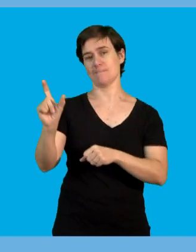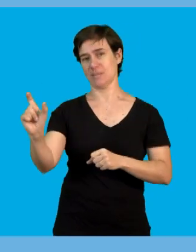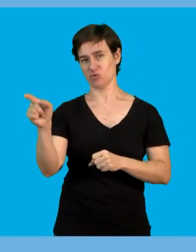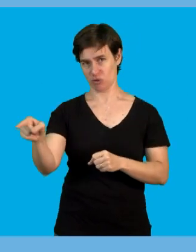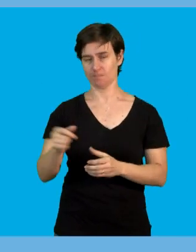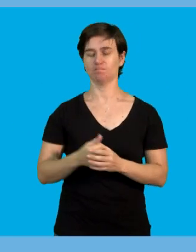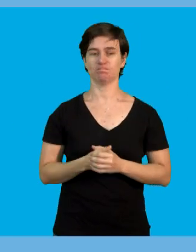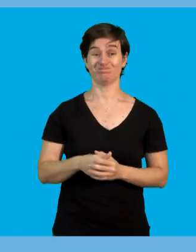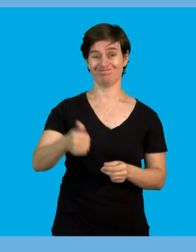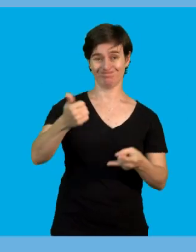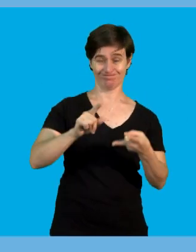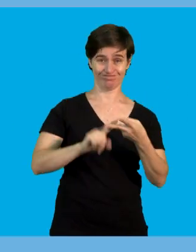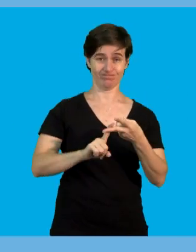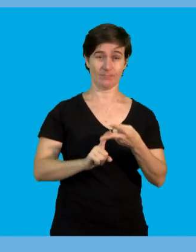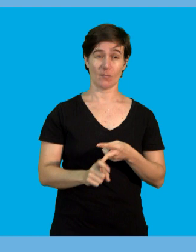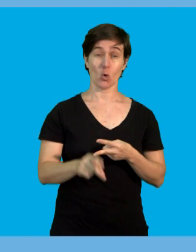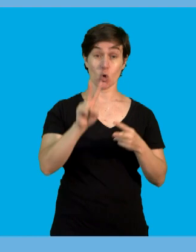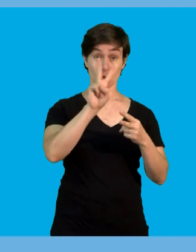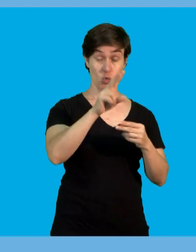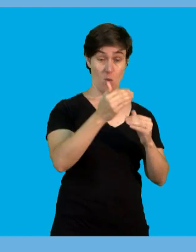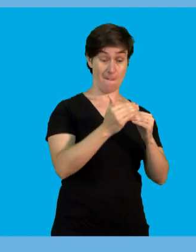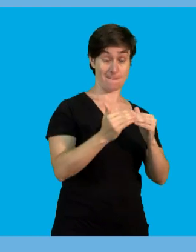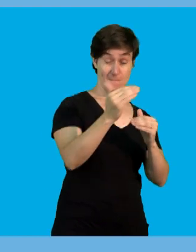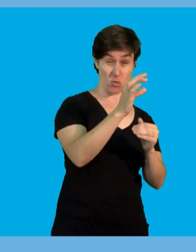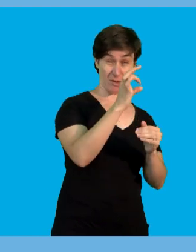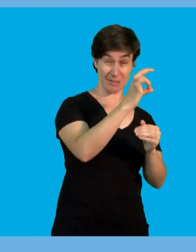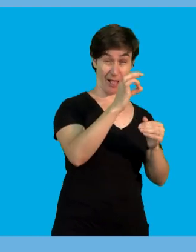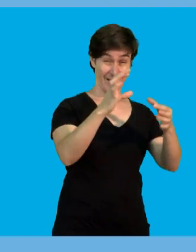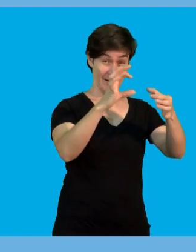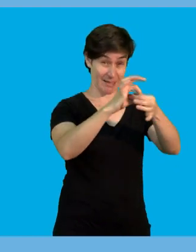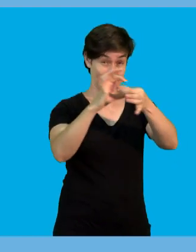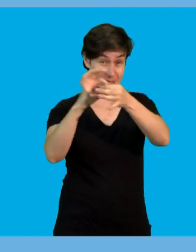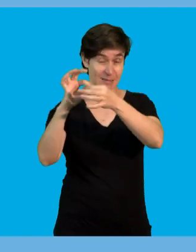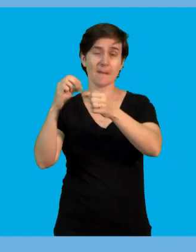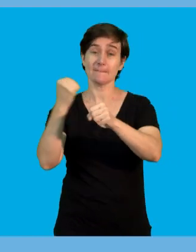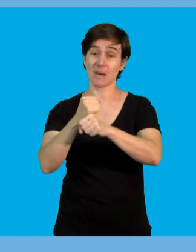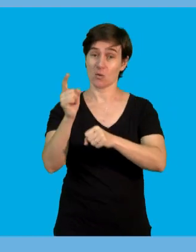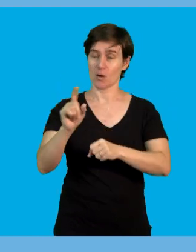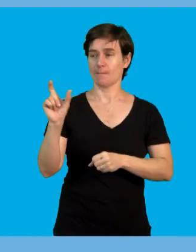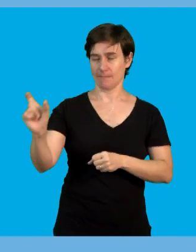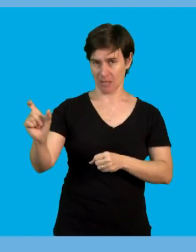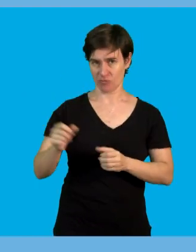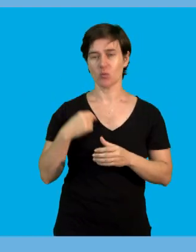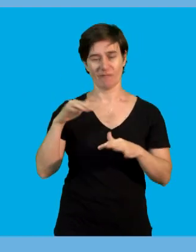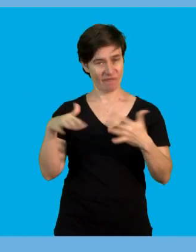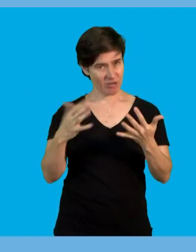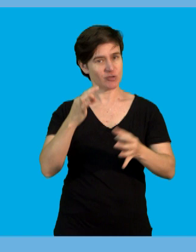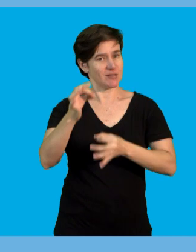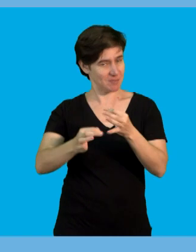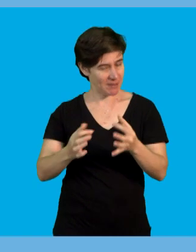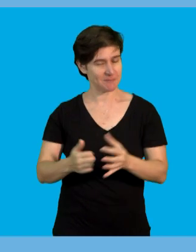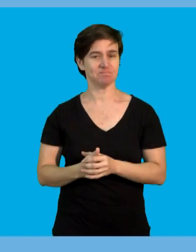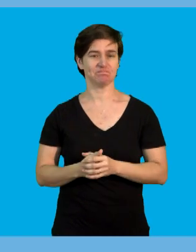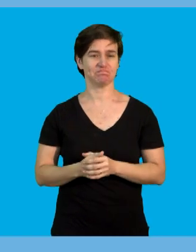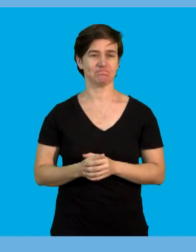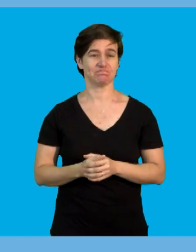together. Then number two, when two or more cells are connected to one another, they form a battery, as we have said.